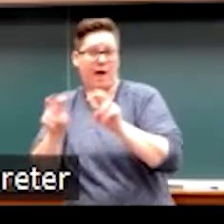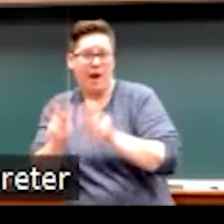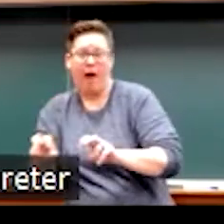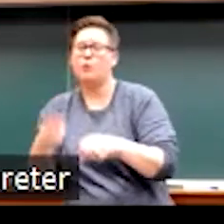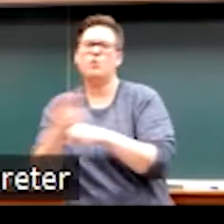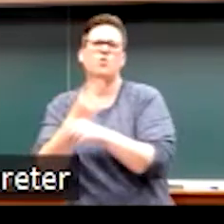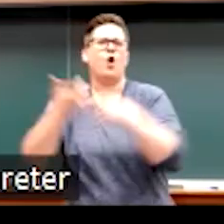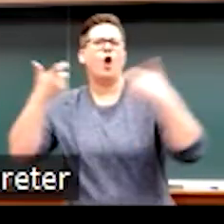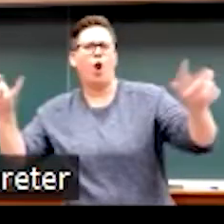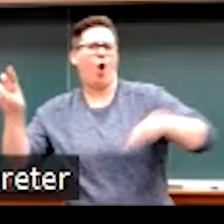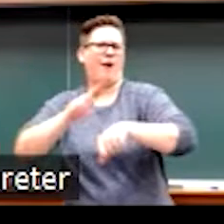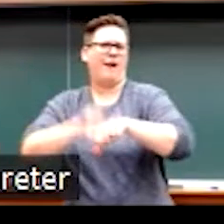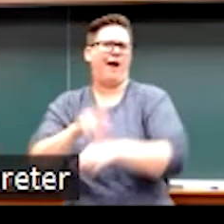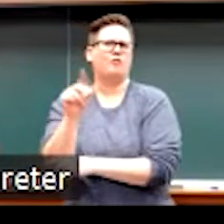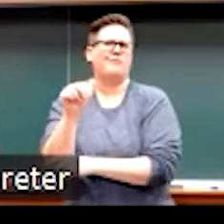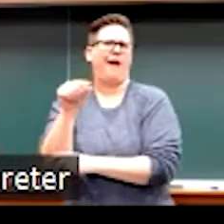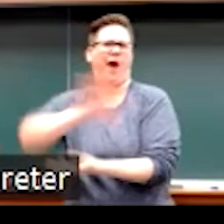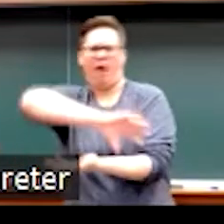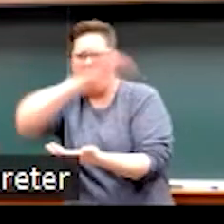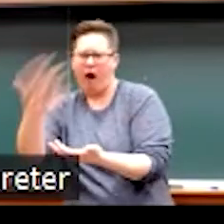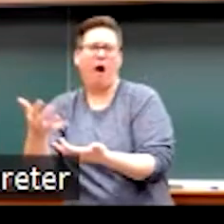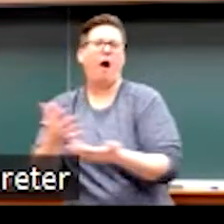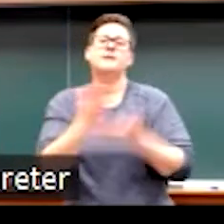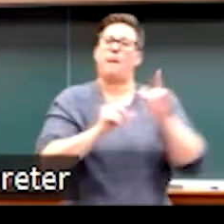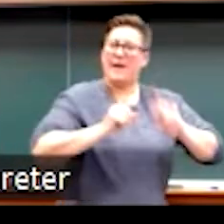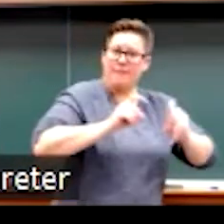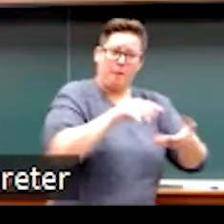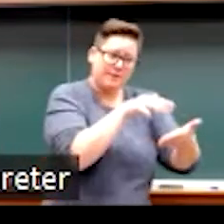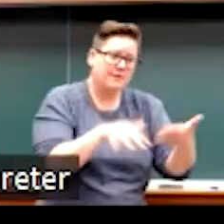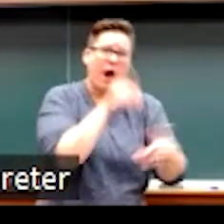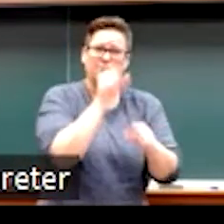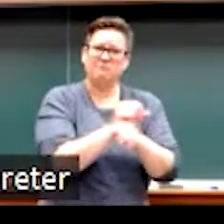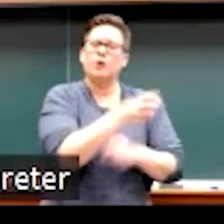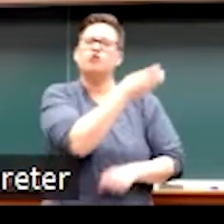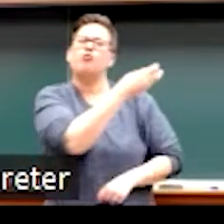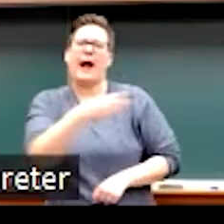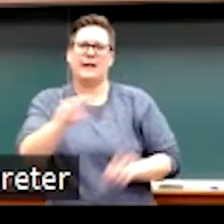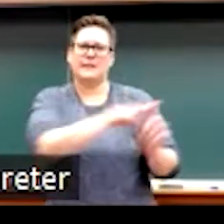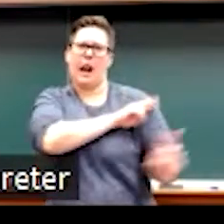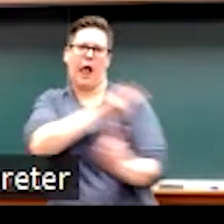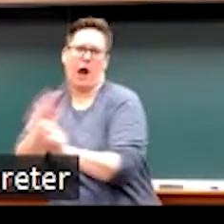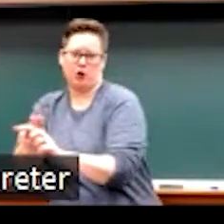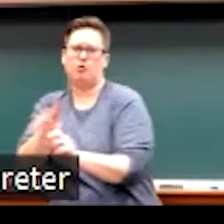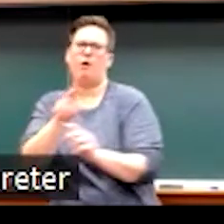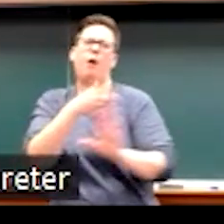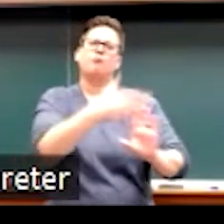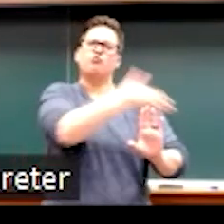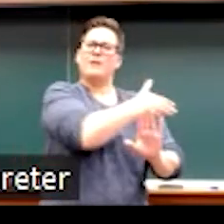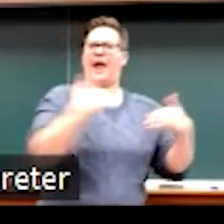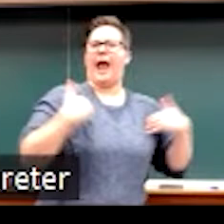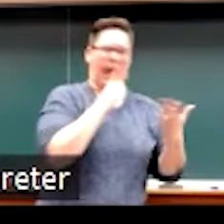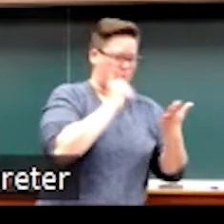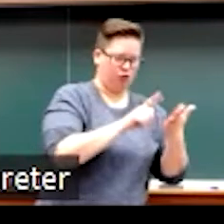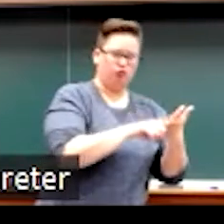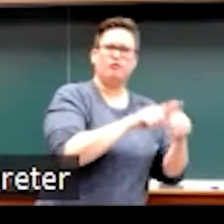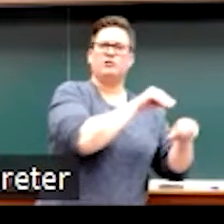analyses, use large national data sets, do experimental studies that are truly translational in that they're informed by previous animal